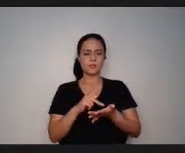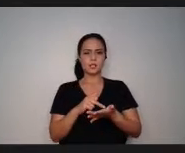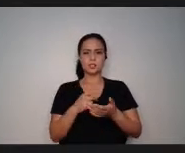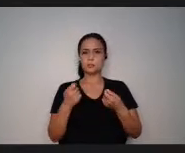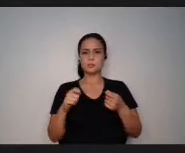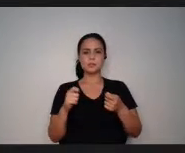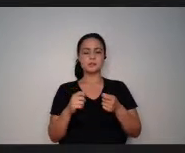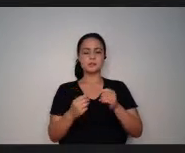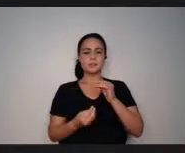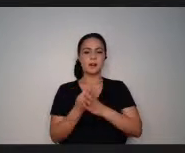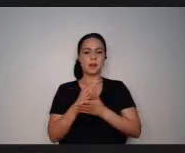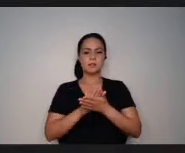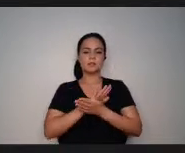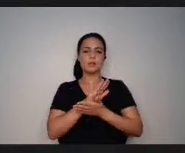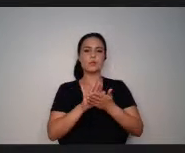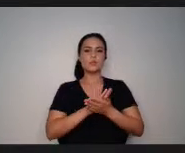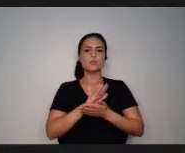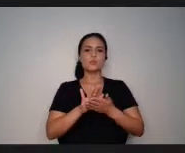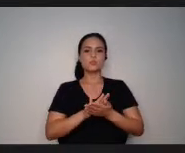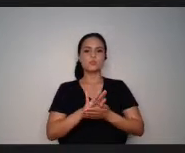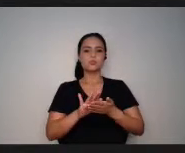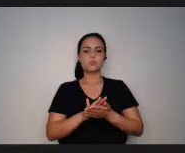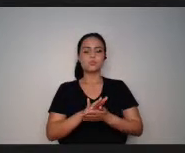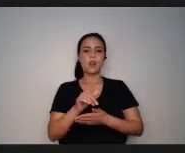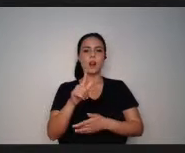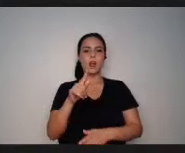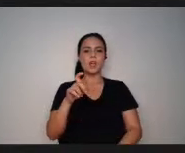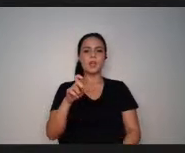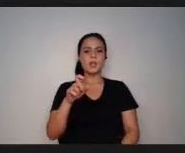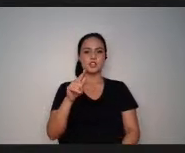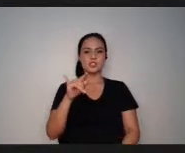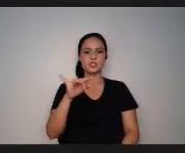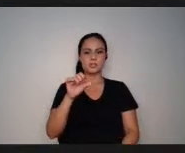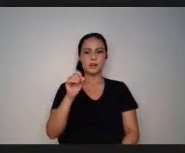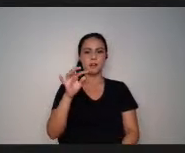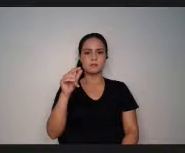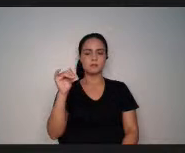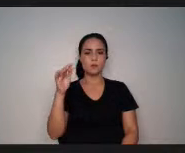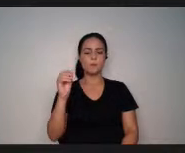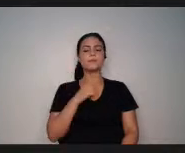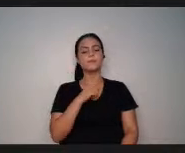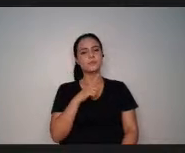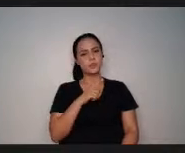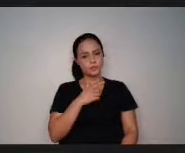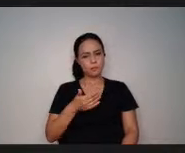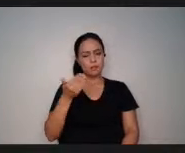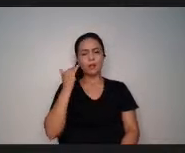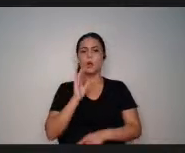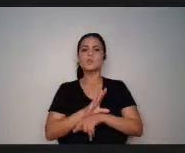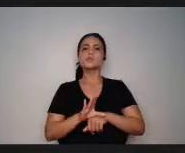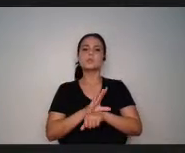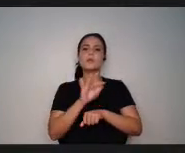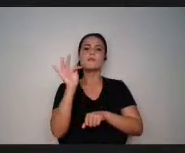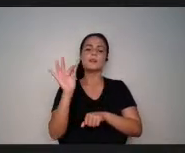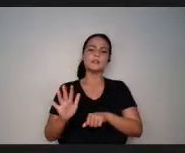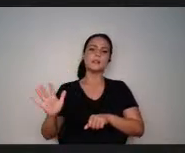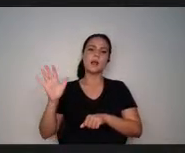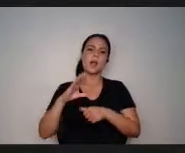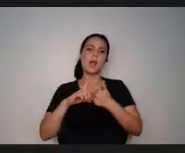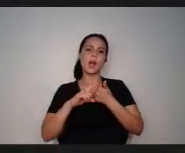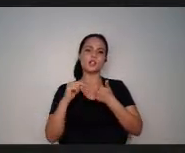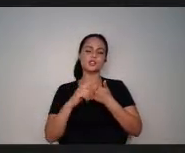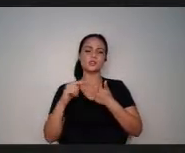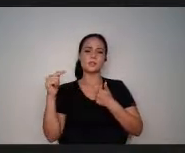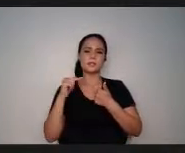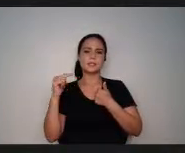case, we don't really have to create legislation because we already have it. We have the federal